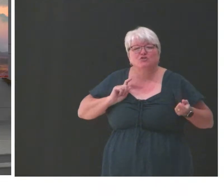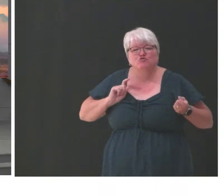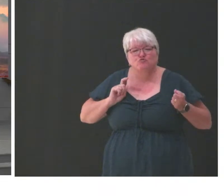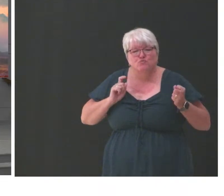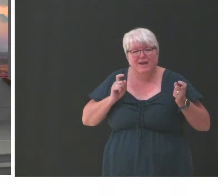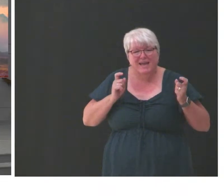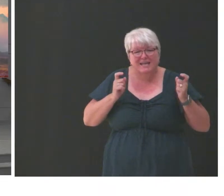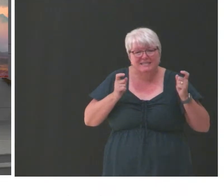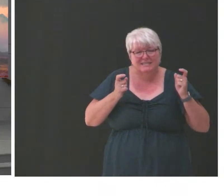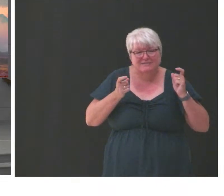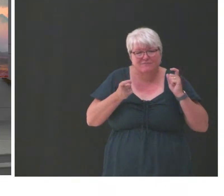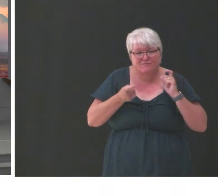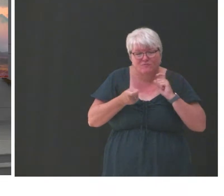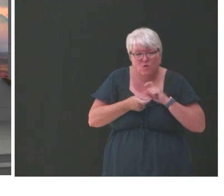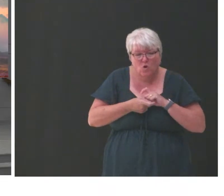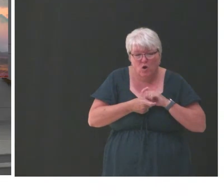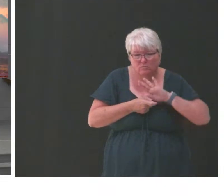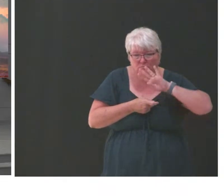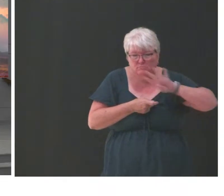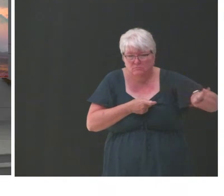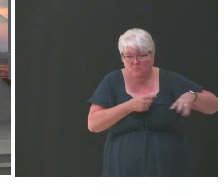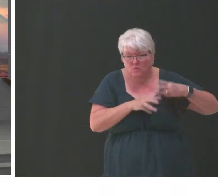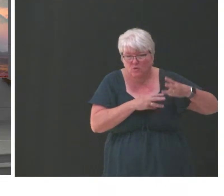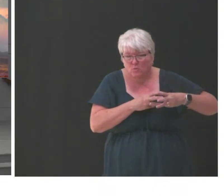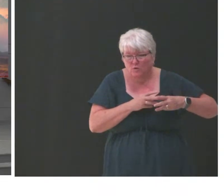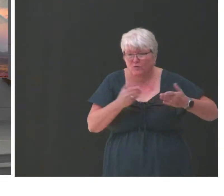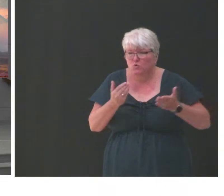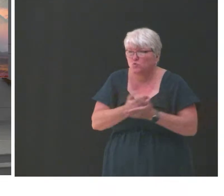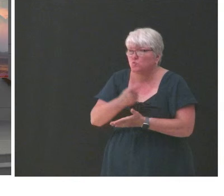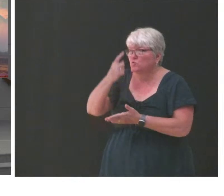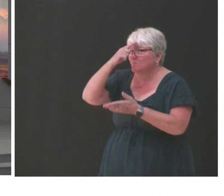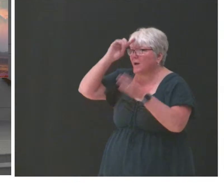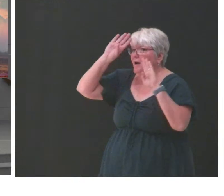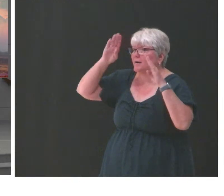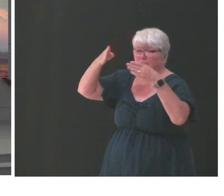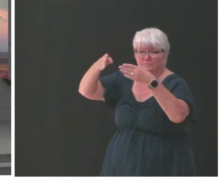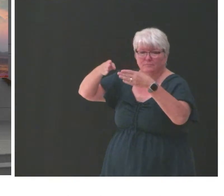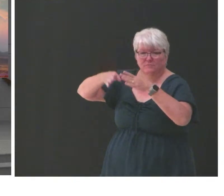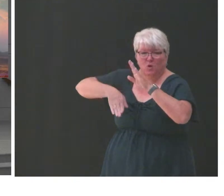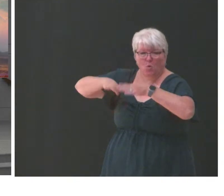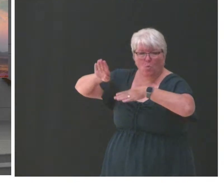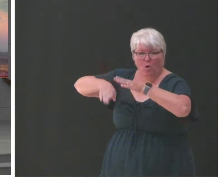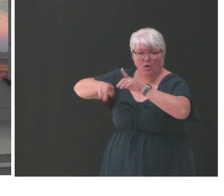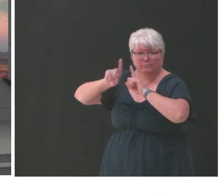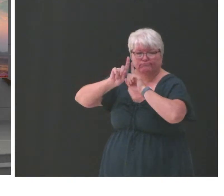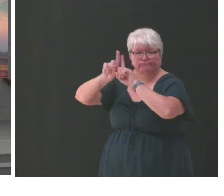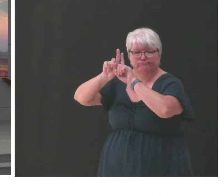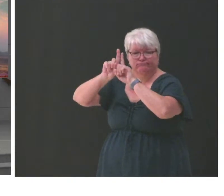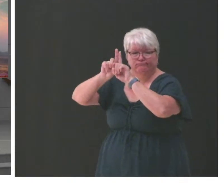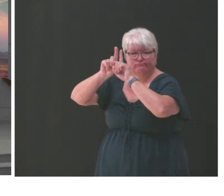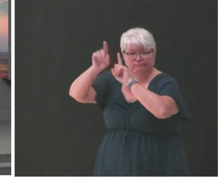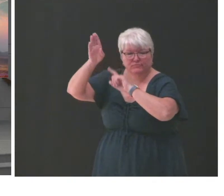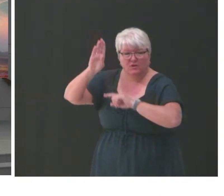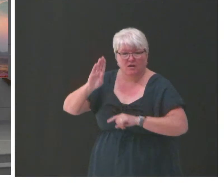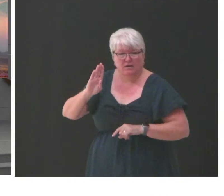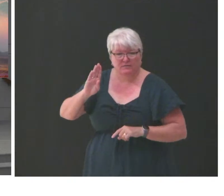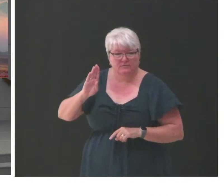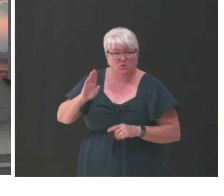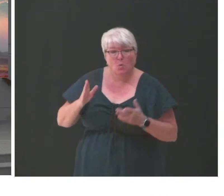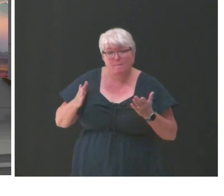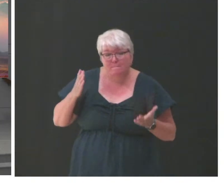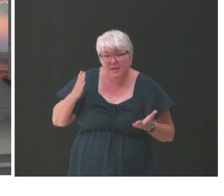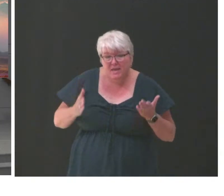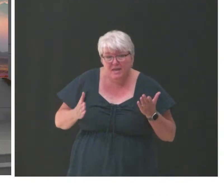transformed from the pattern of this world, have a new mind, walking with God. So